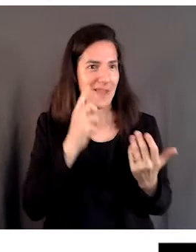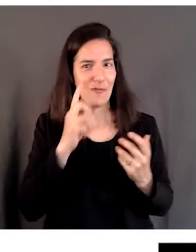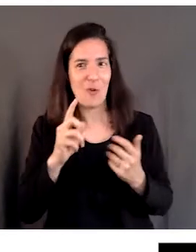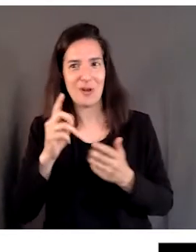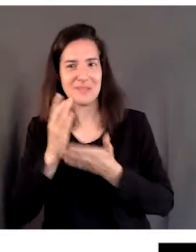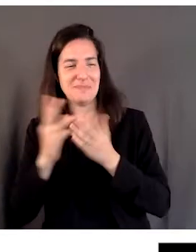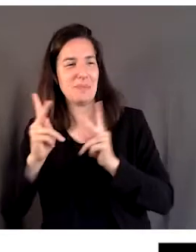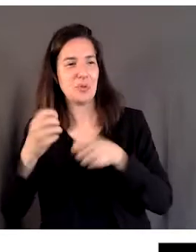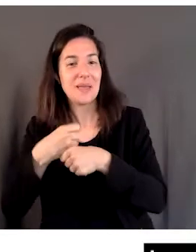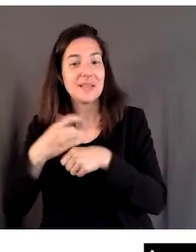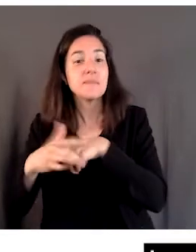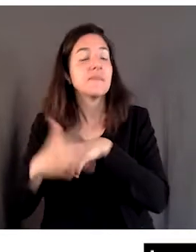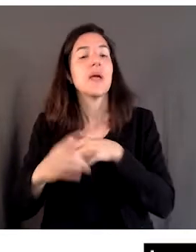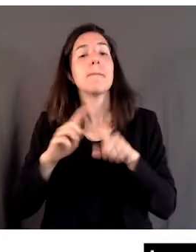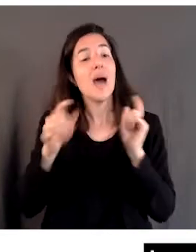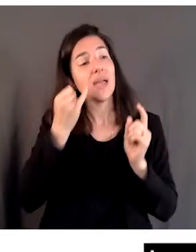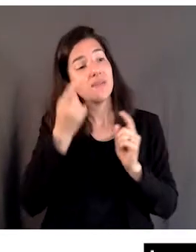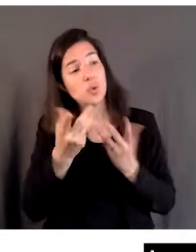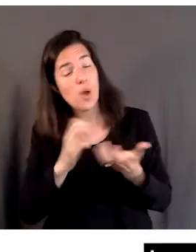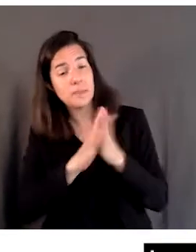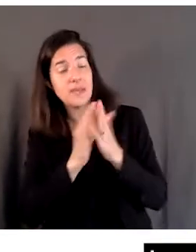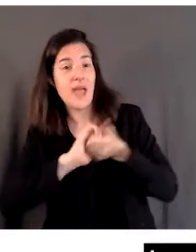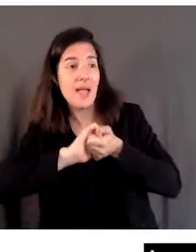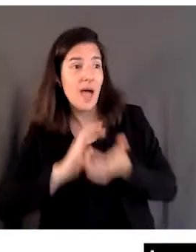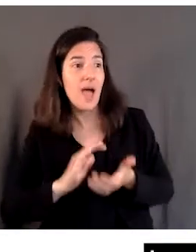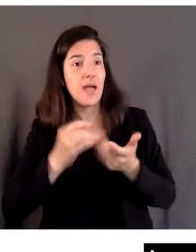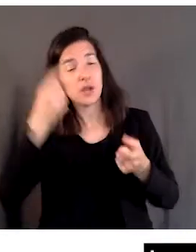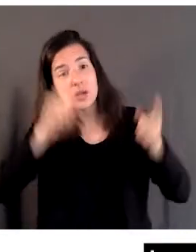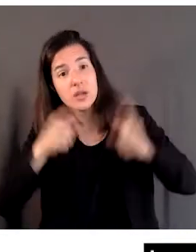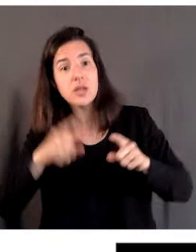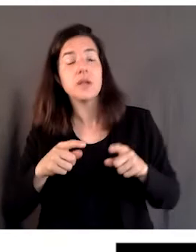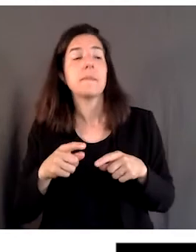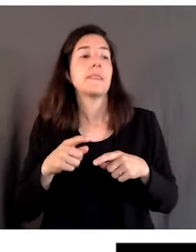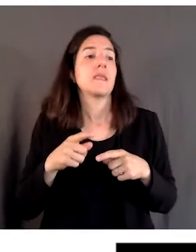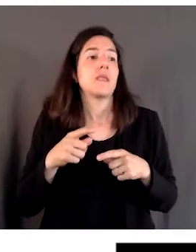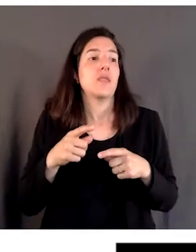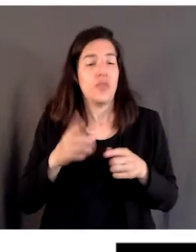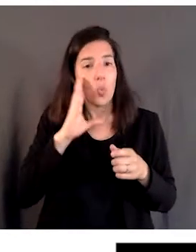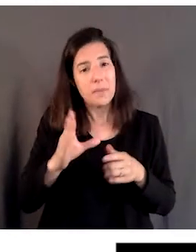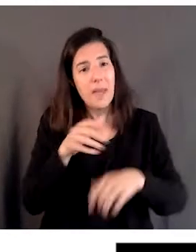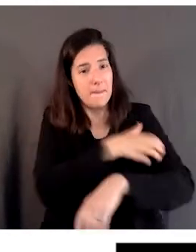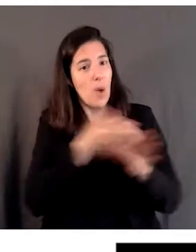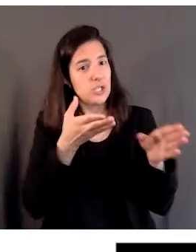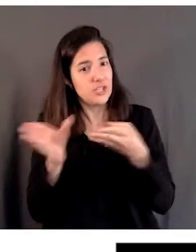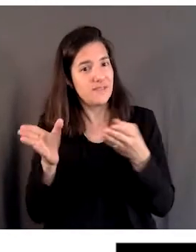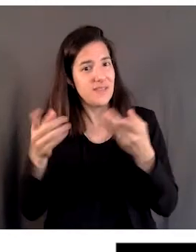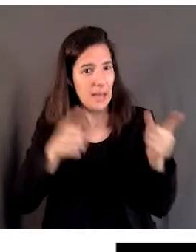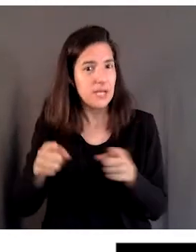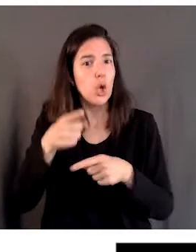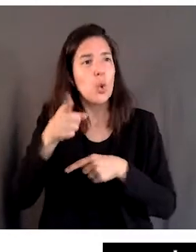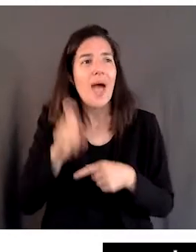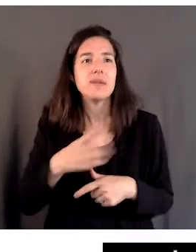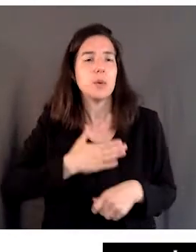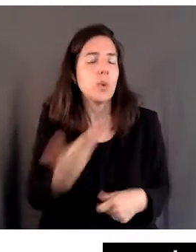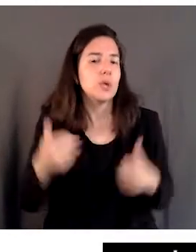a power shift that will happen. And you have to be willing to give up power in order to lift up some of those voices